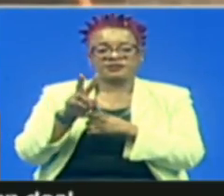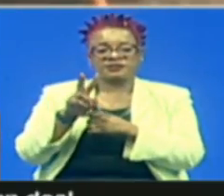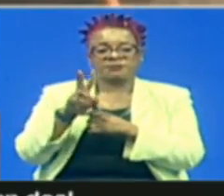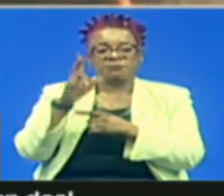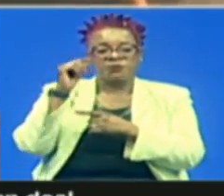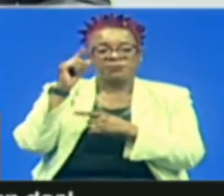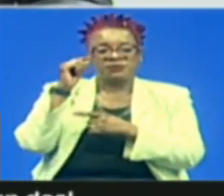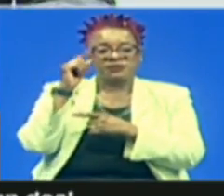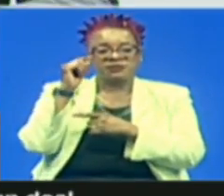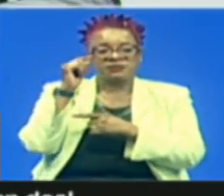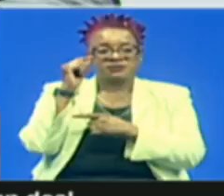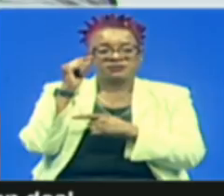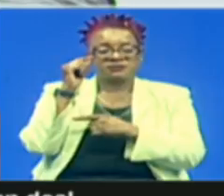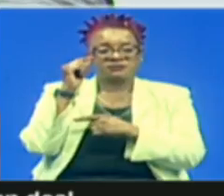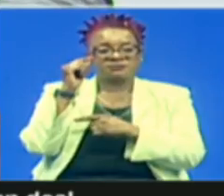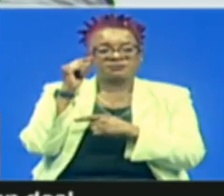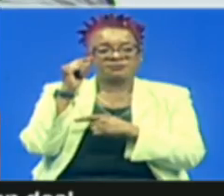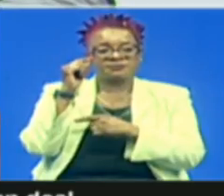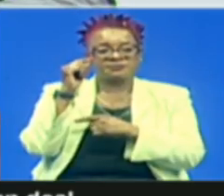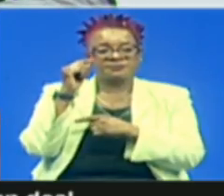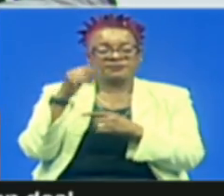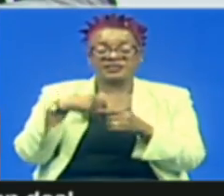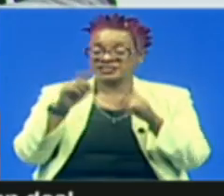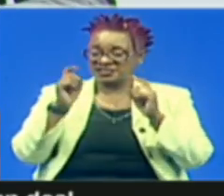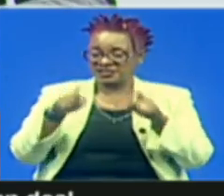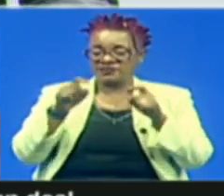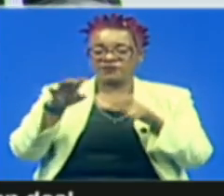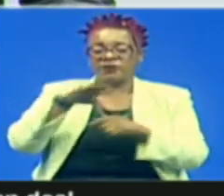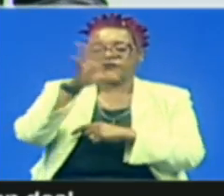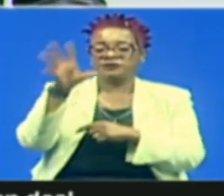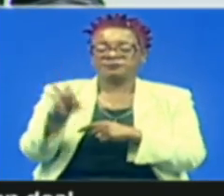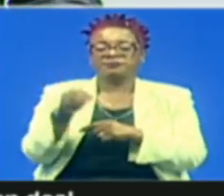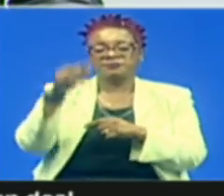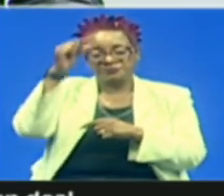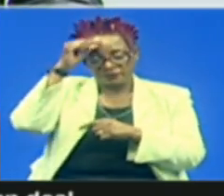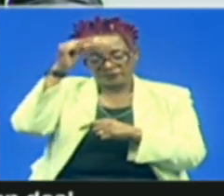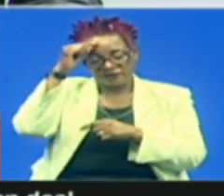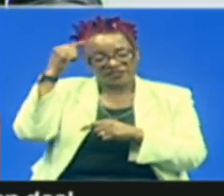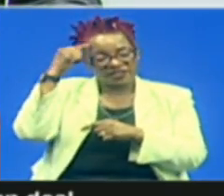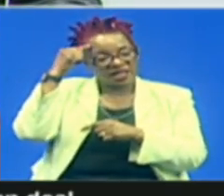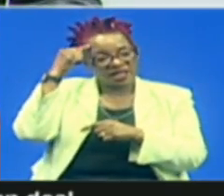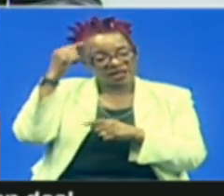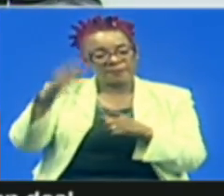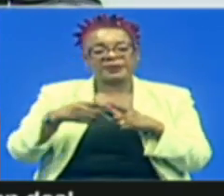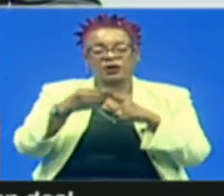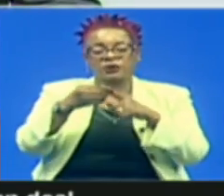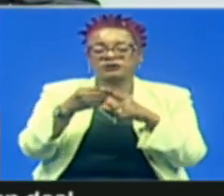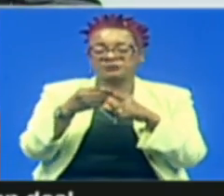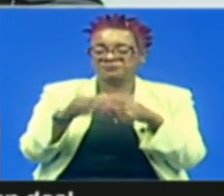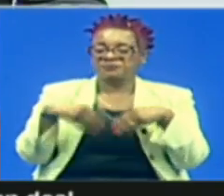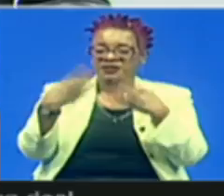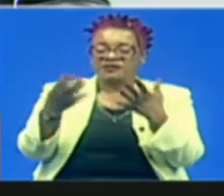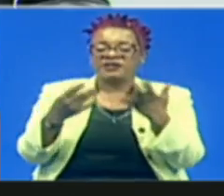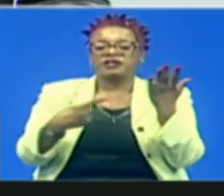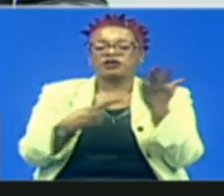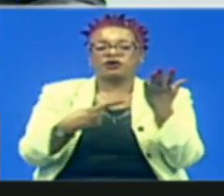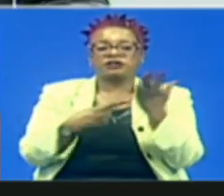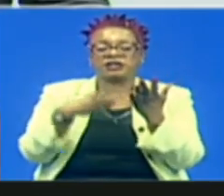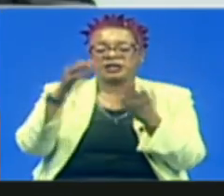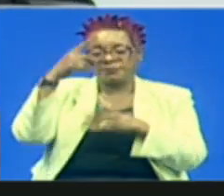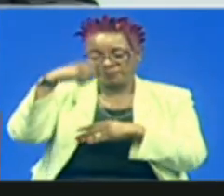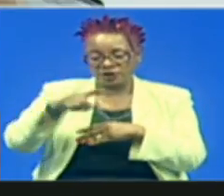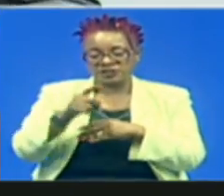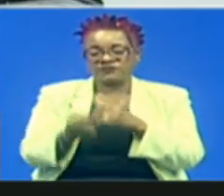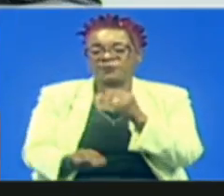Mombasa. There is need for African governments to rethink the priority accorded to technology in policy formulation if